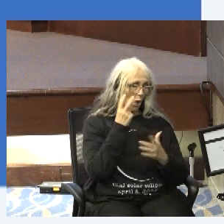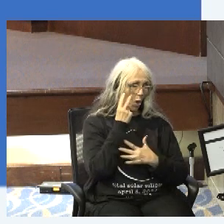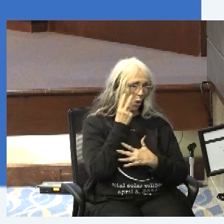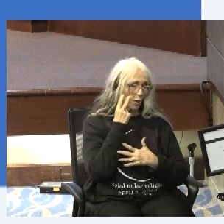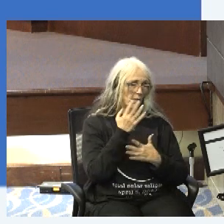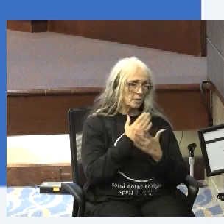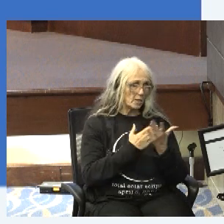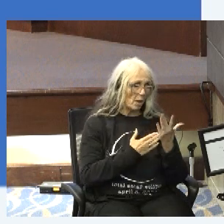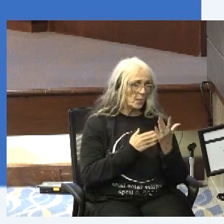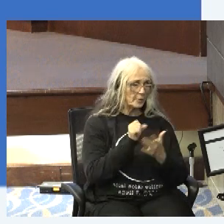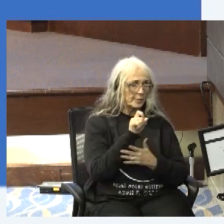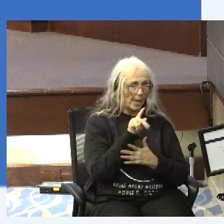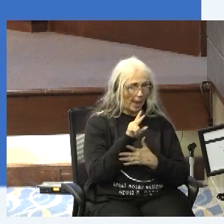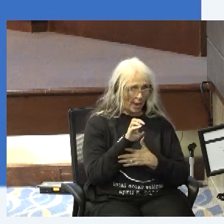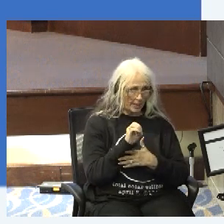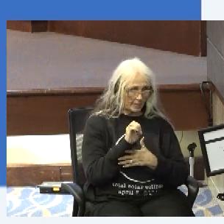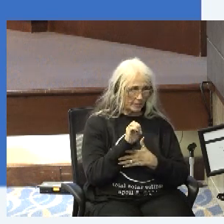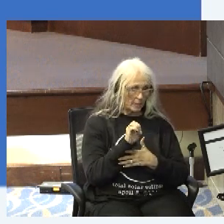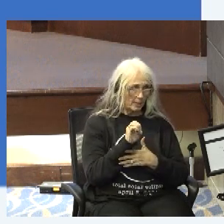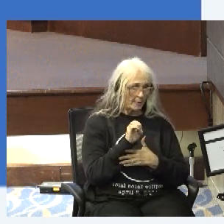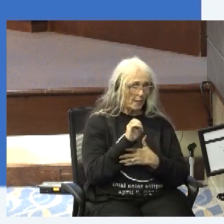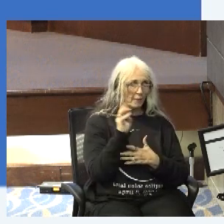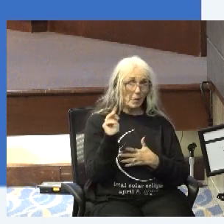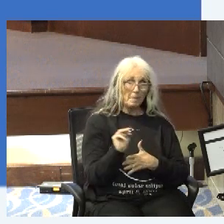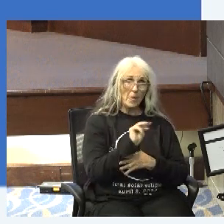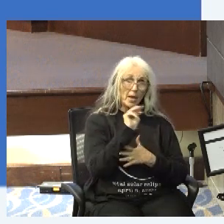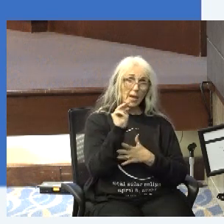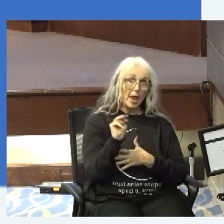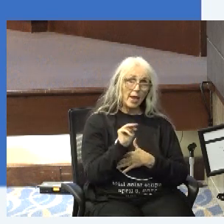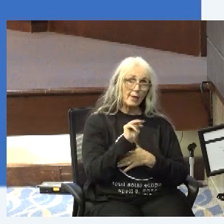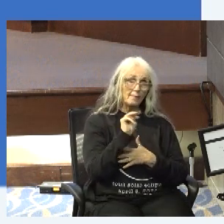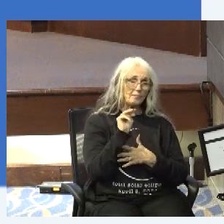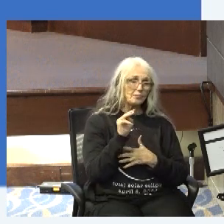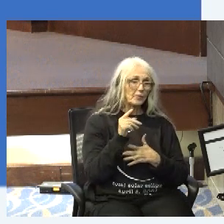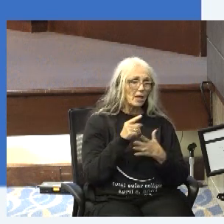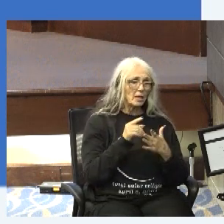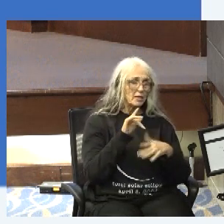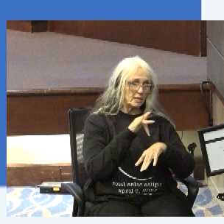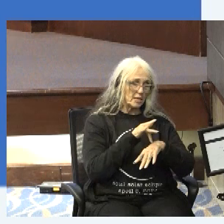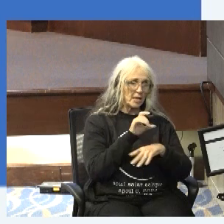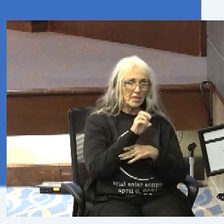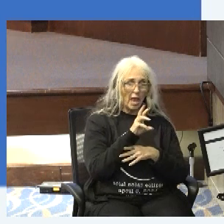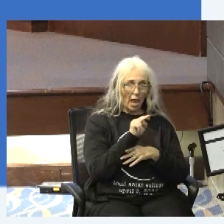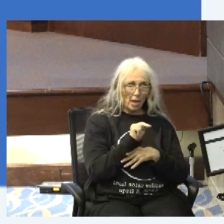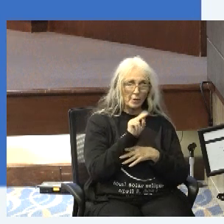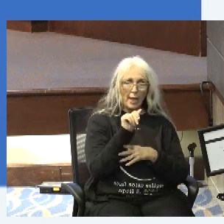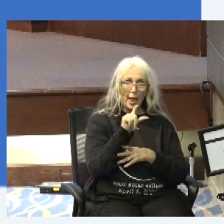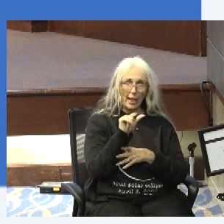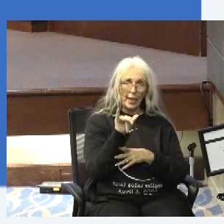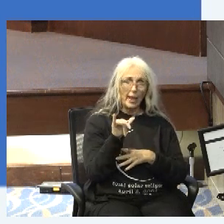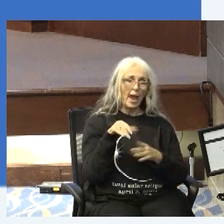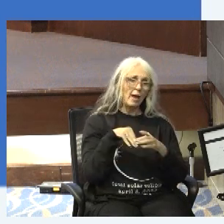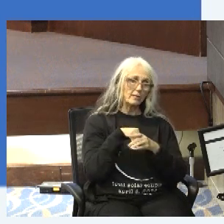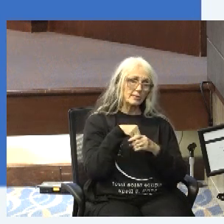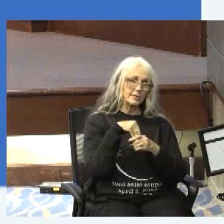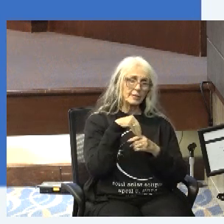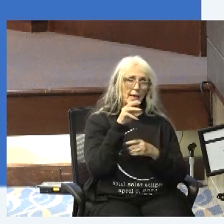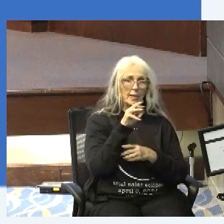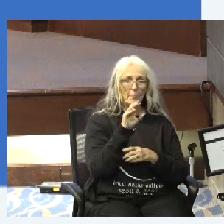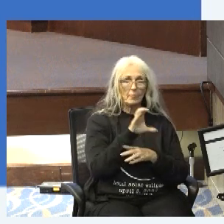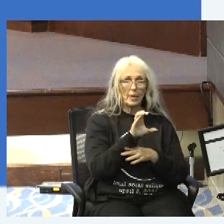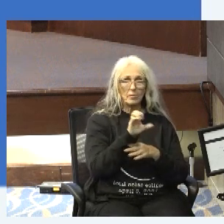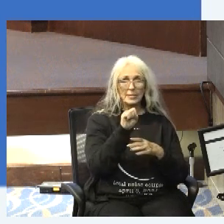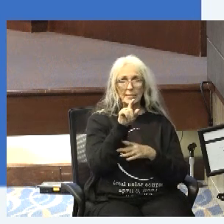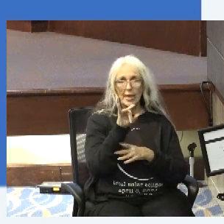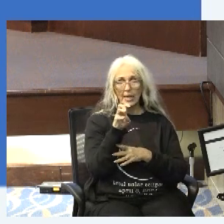the status of all the plans for the Monday event, which is taking place at Touchdown Alley outside of McLean Stadium. And as